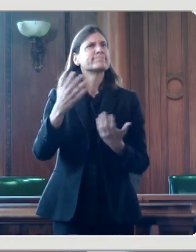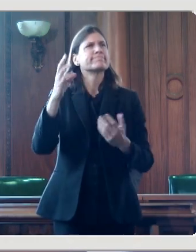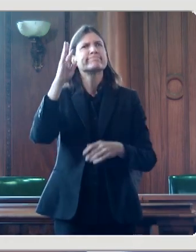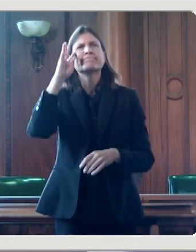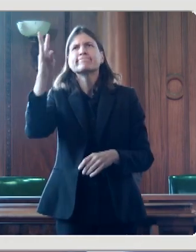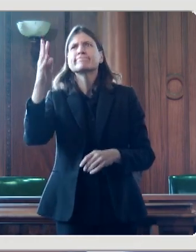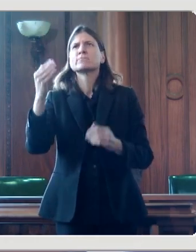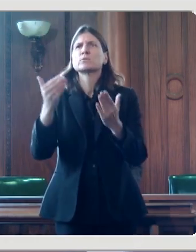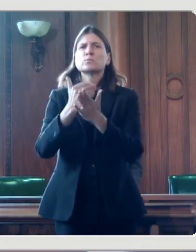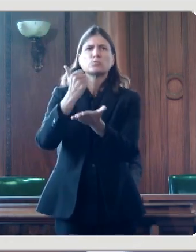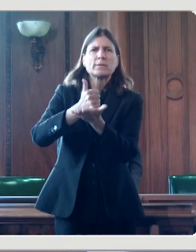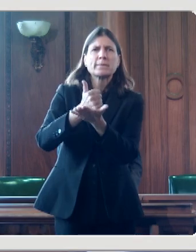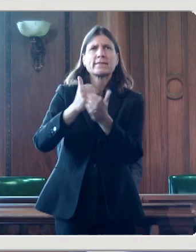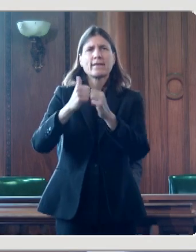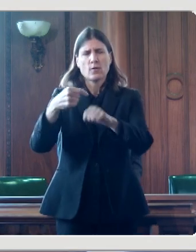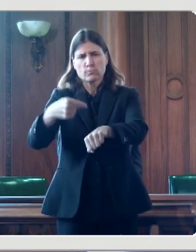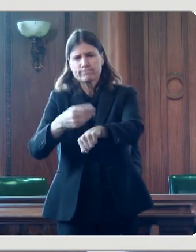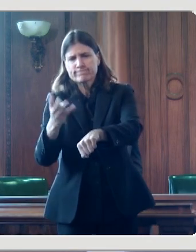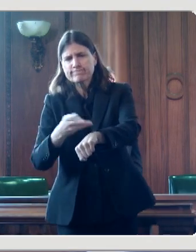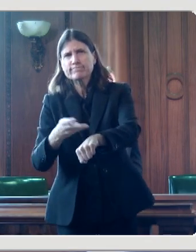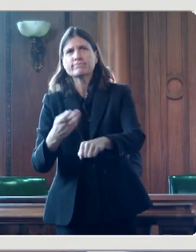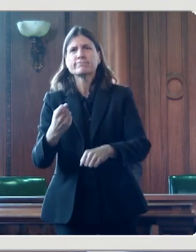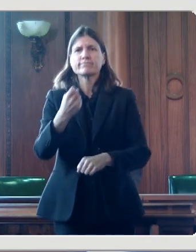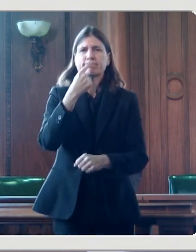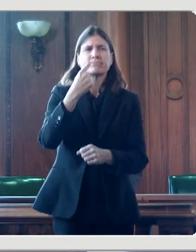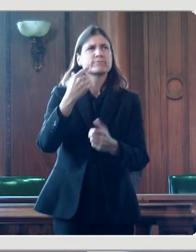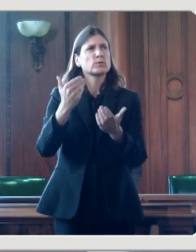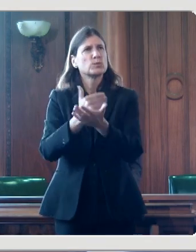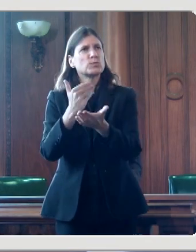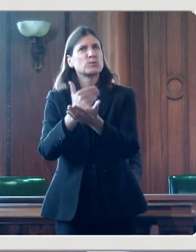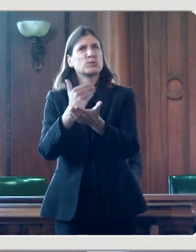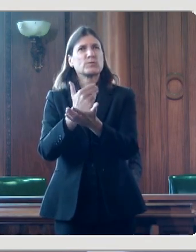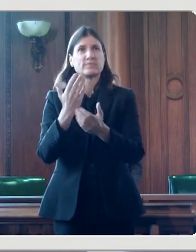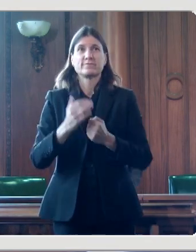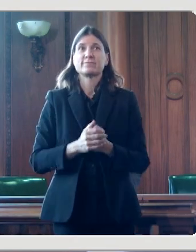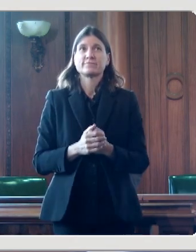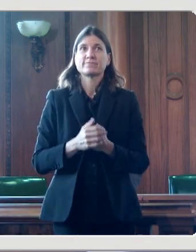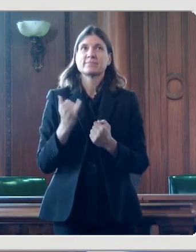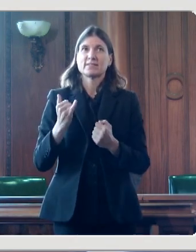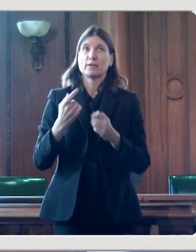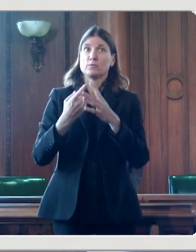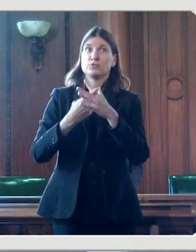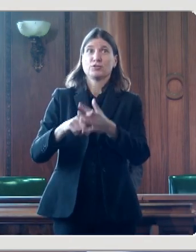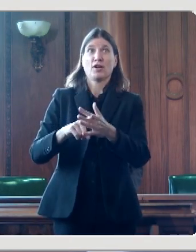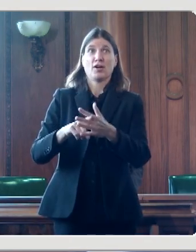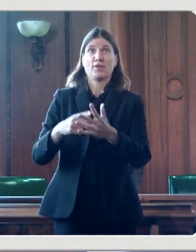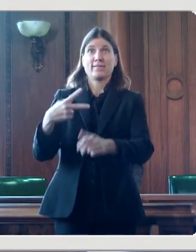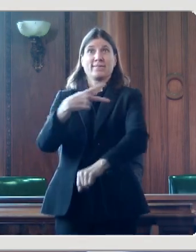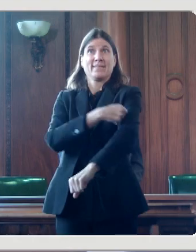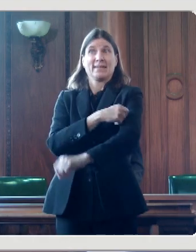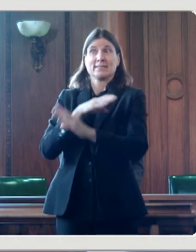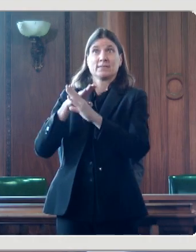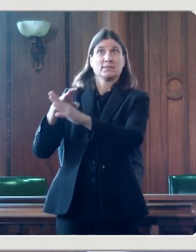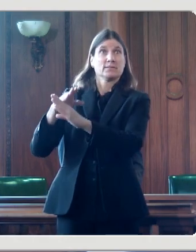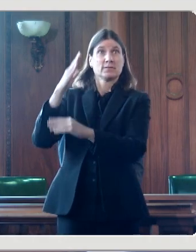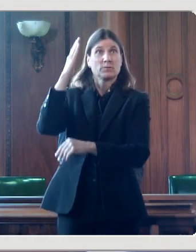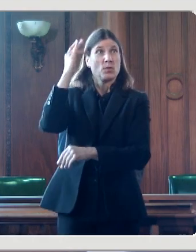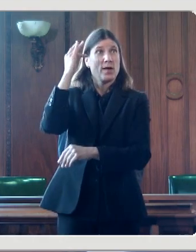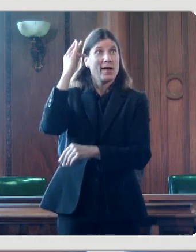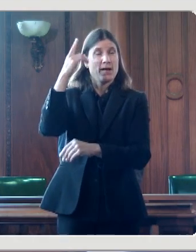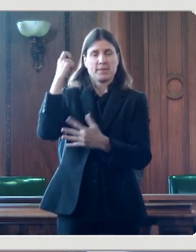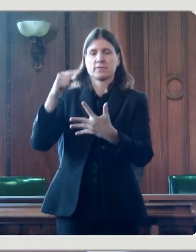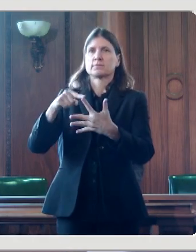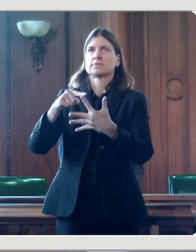guidelines, and now moving forward with a large-scale vaccination effort. Our colleagues on the front lines